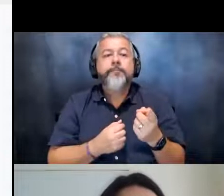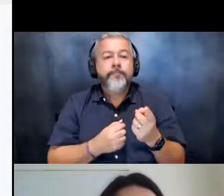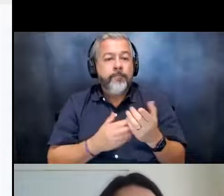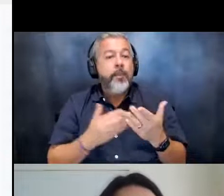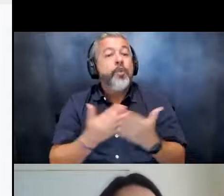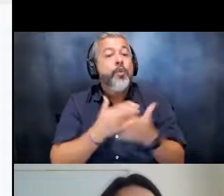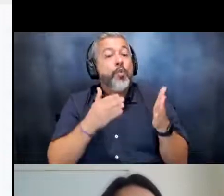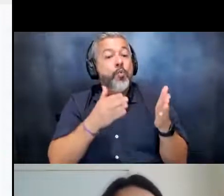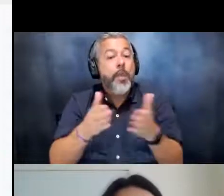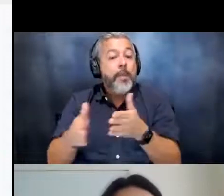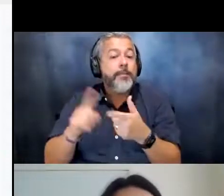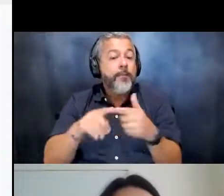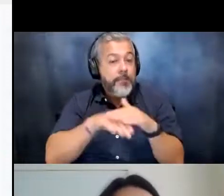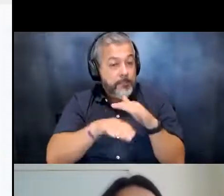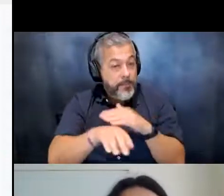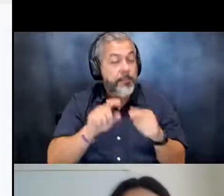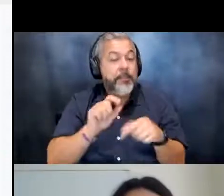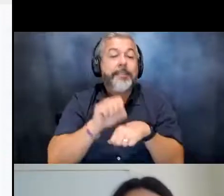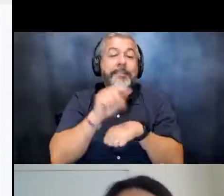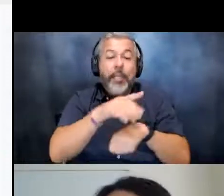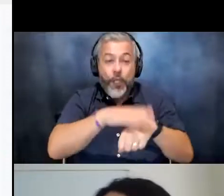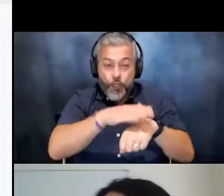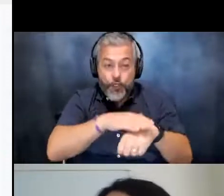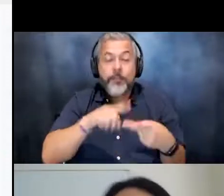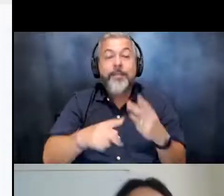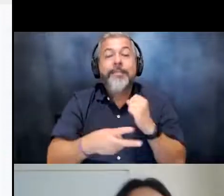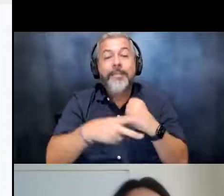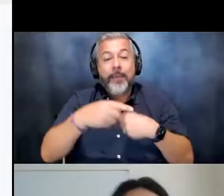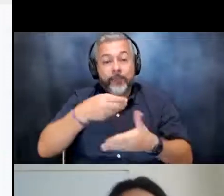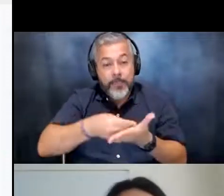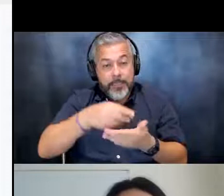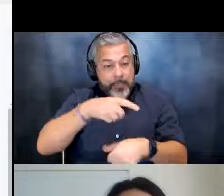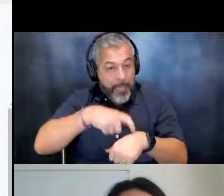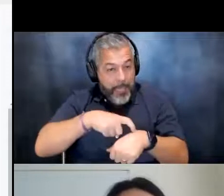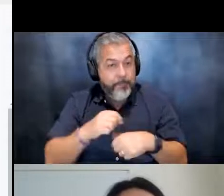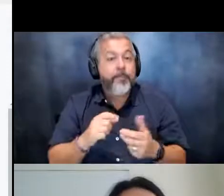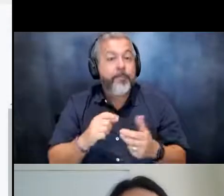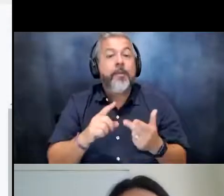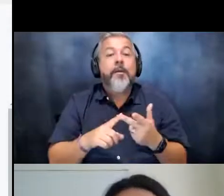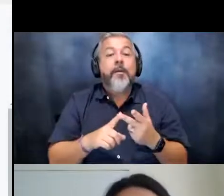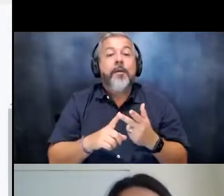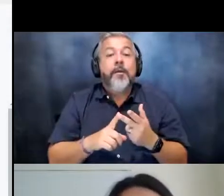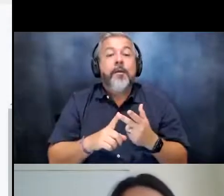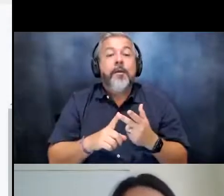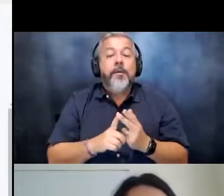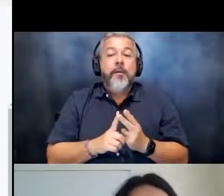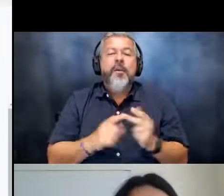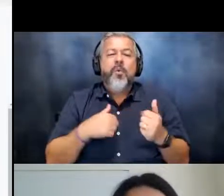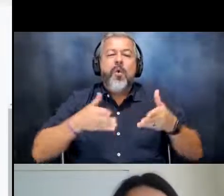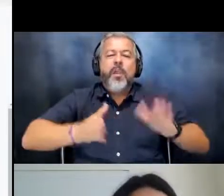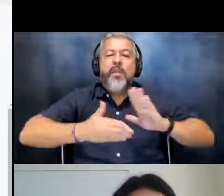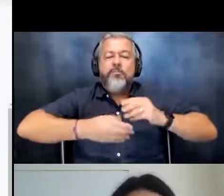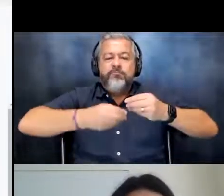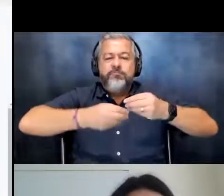accessibility, sending alerts, saving money and time. And we'll go ahead and let this run for maybe